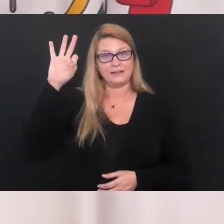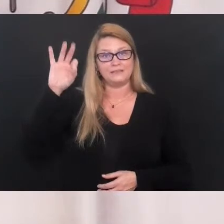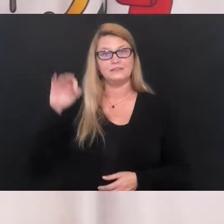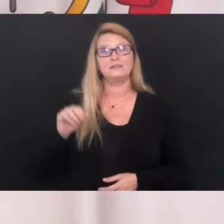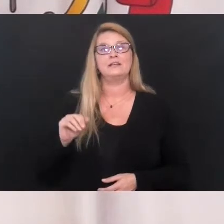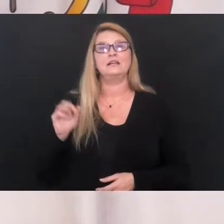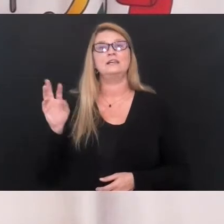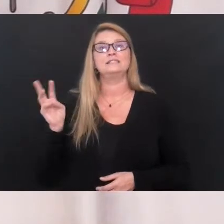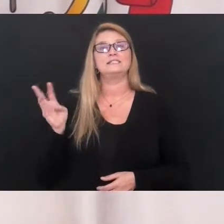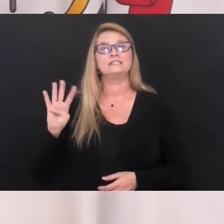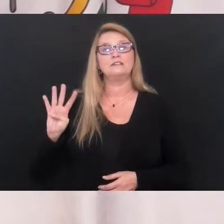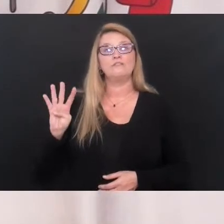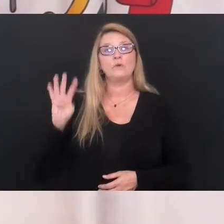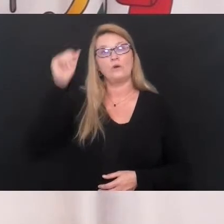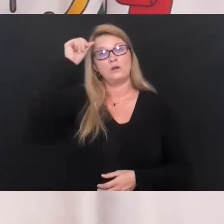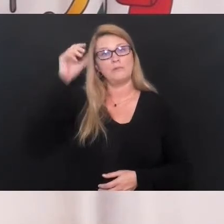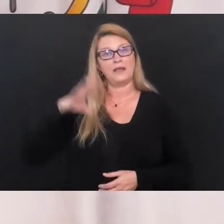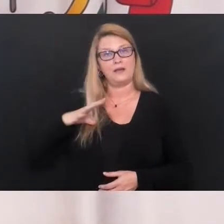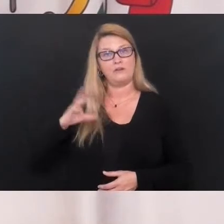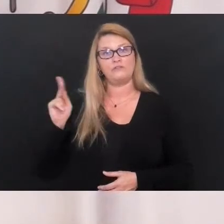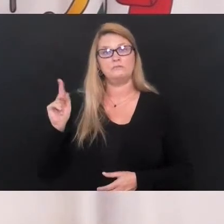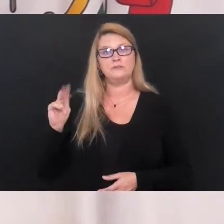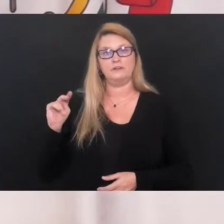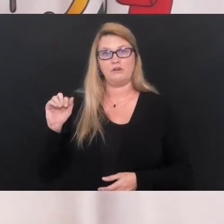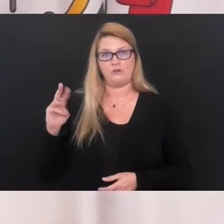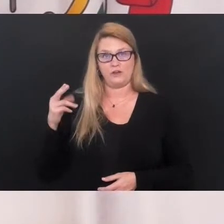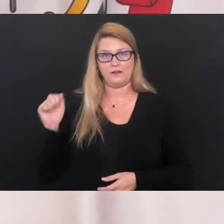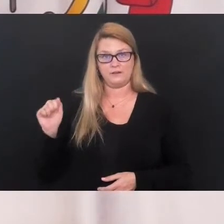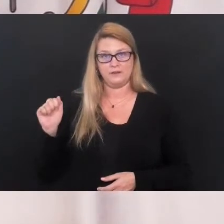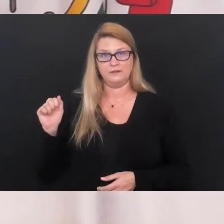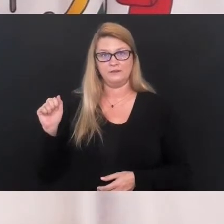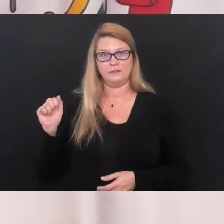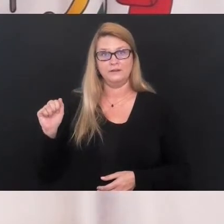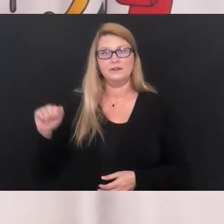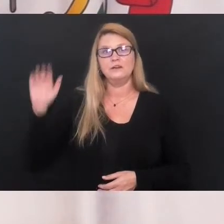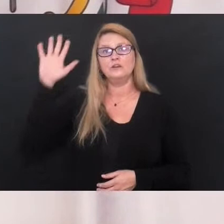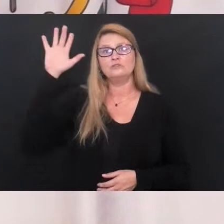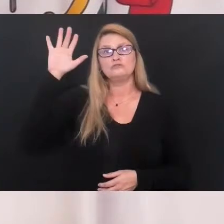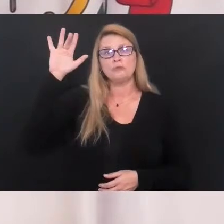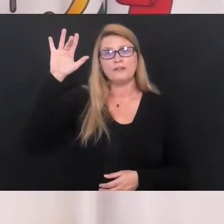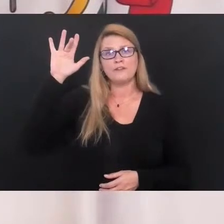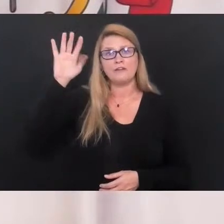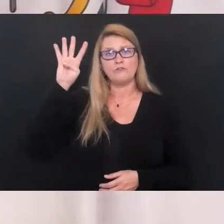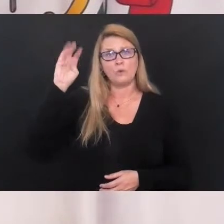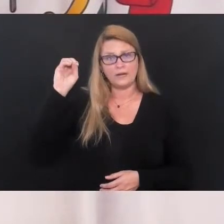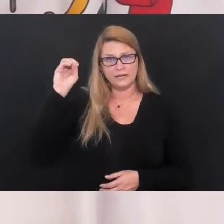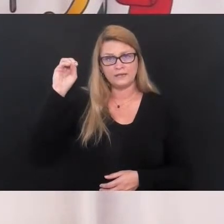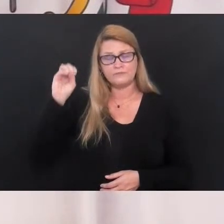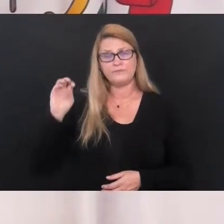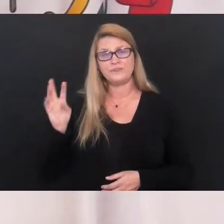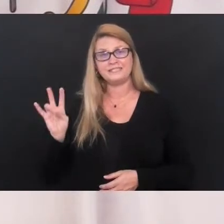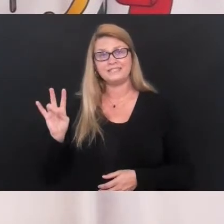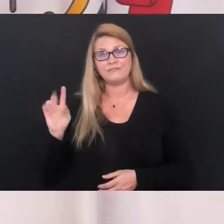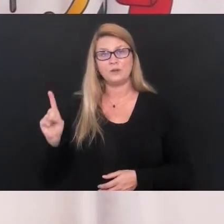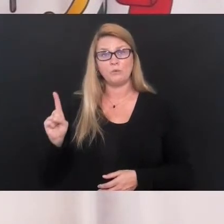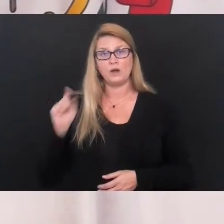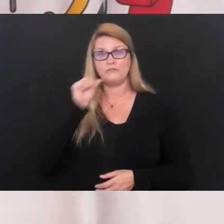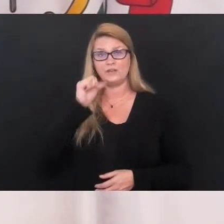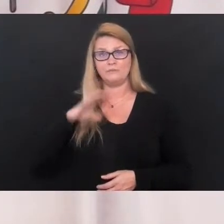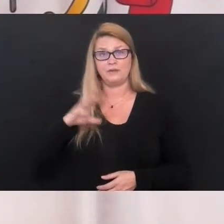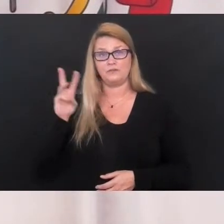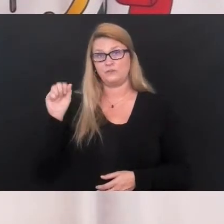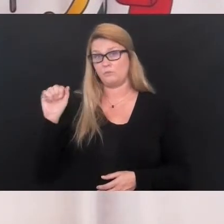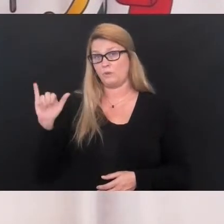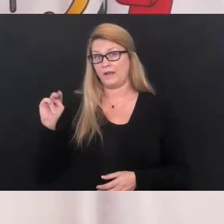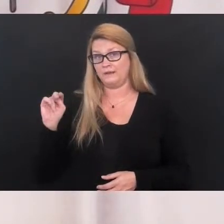death is a 64-year-old male from Kanawha County. Our 2,540th death is a 71-year-old female from